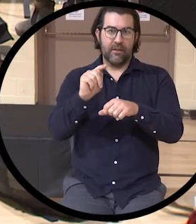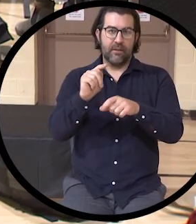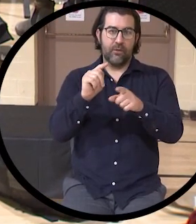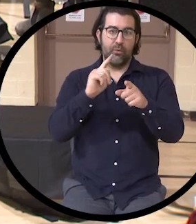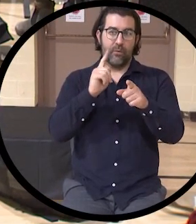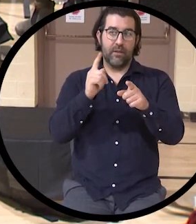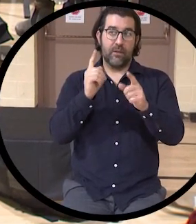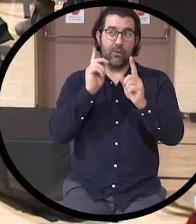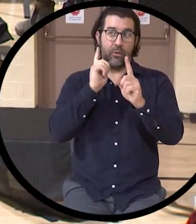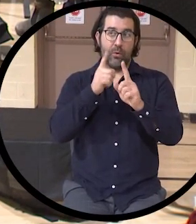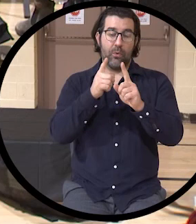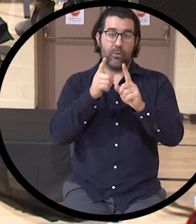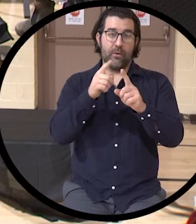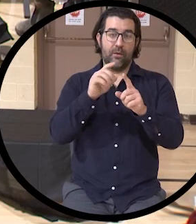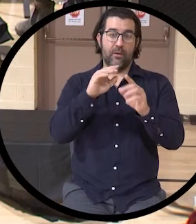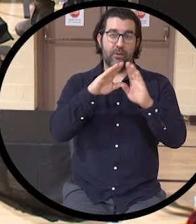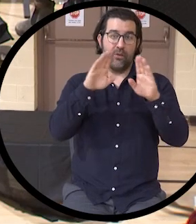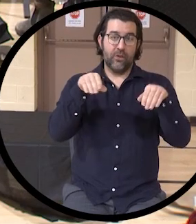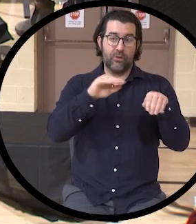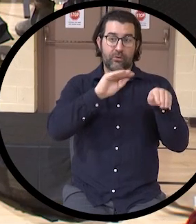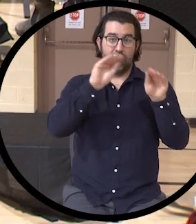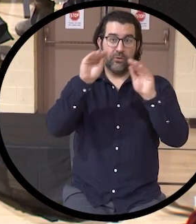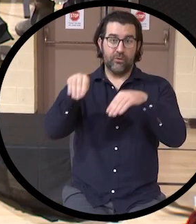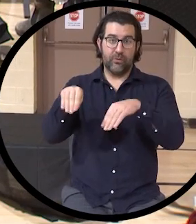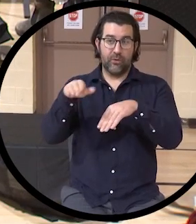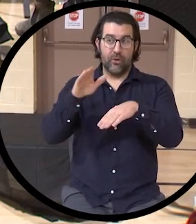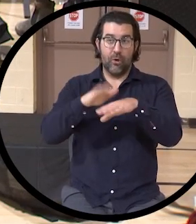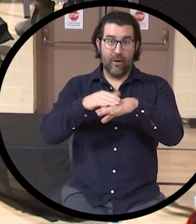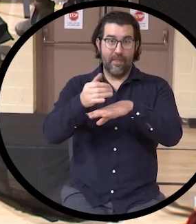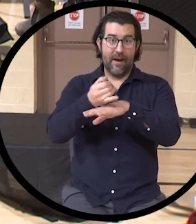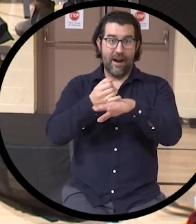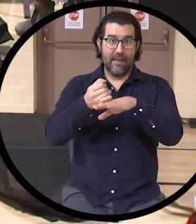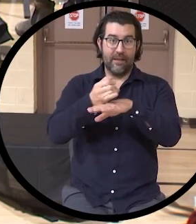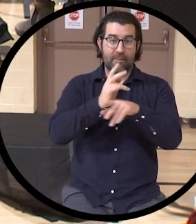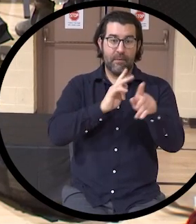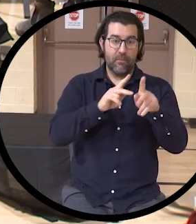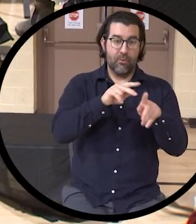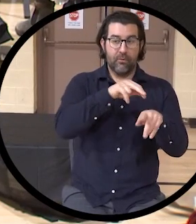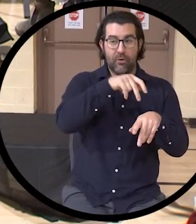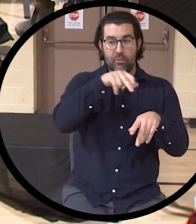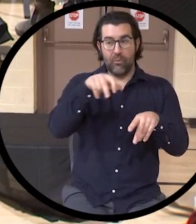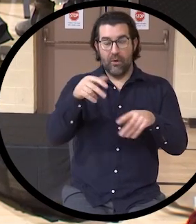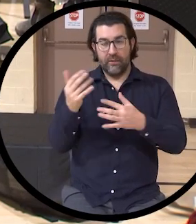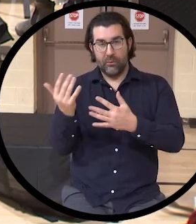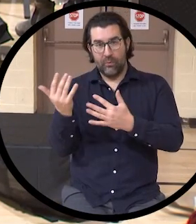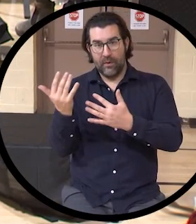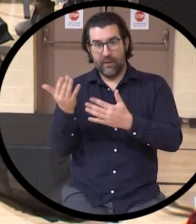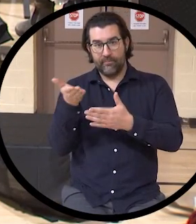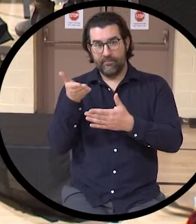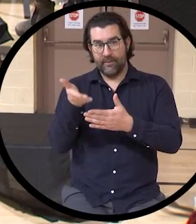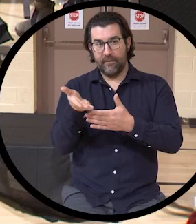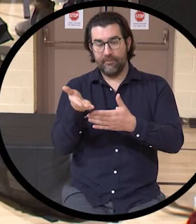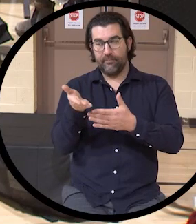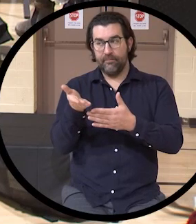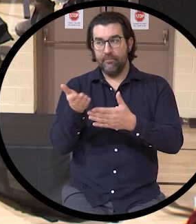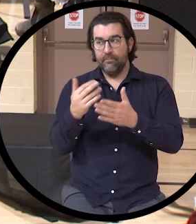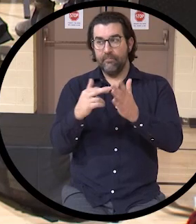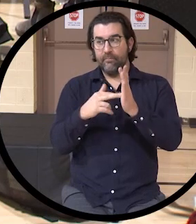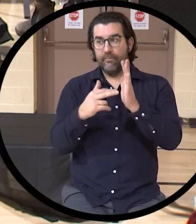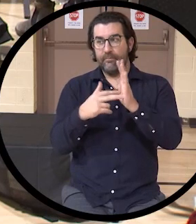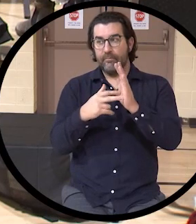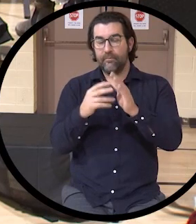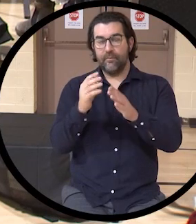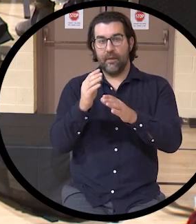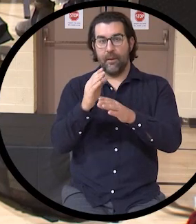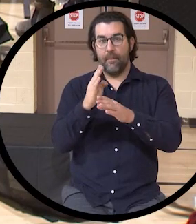into moving the shelter onto the island so that transit riders can cross at a convenient time and then wait on the island. What this also means, bus boarding